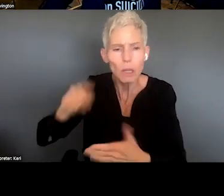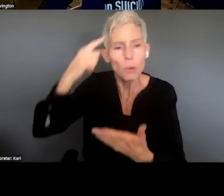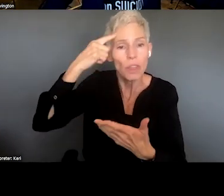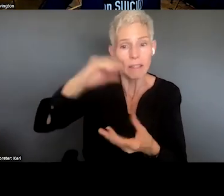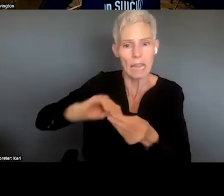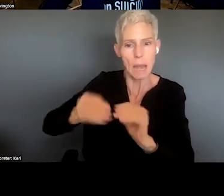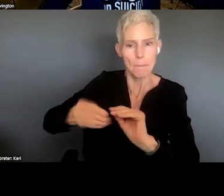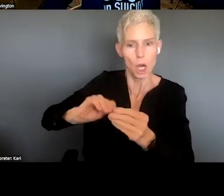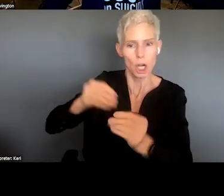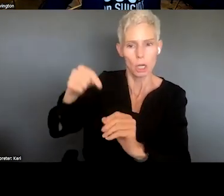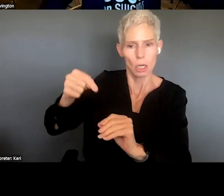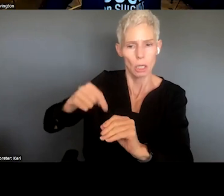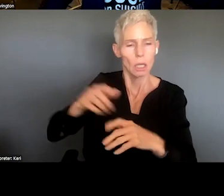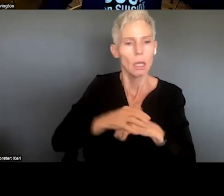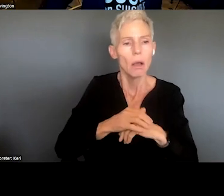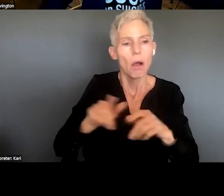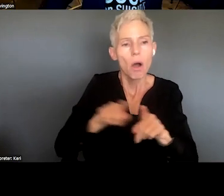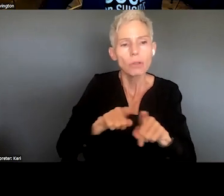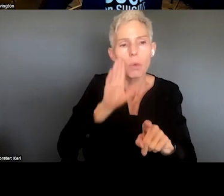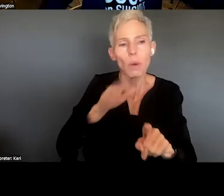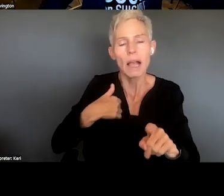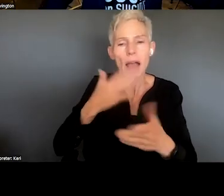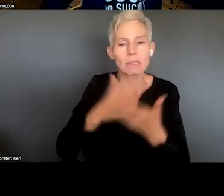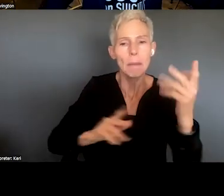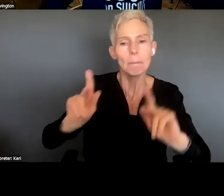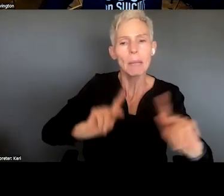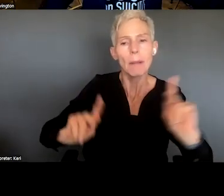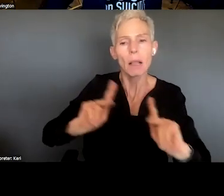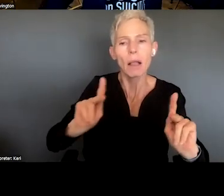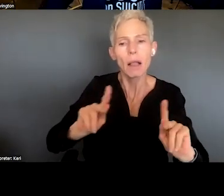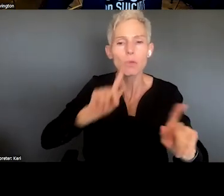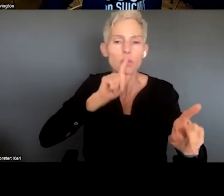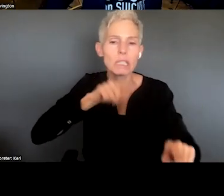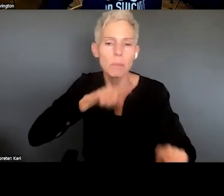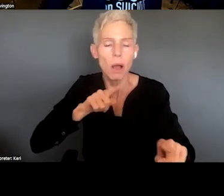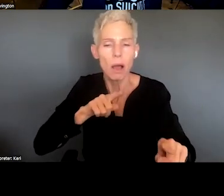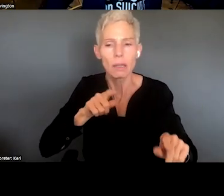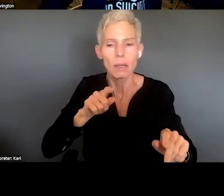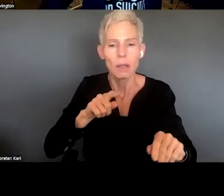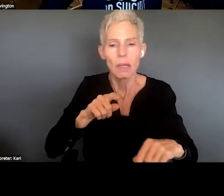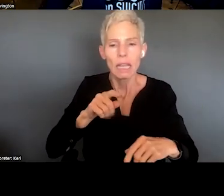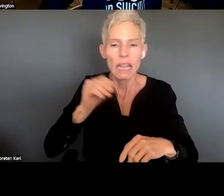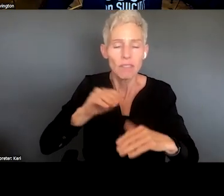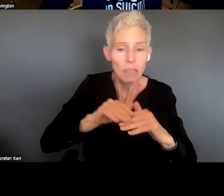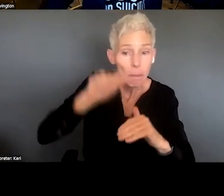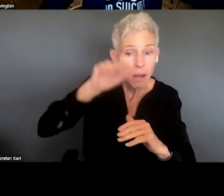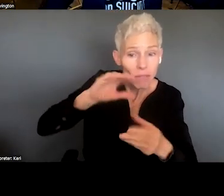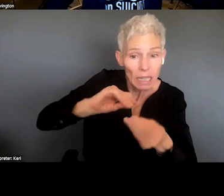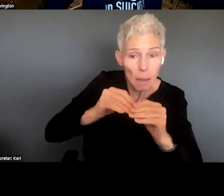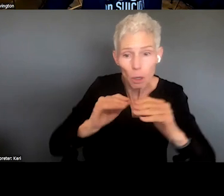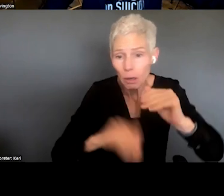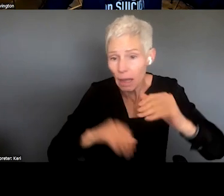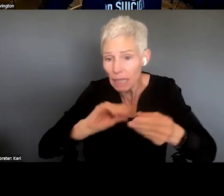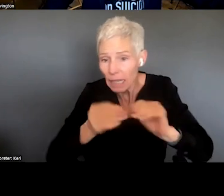And then we'll have some folks respond with over or under that number. Let's see what we get in